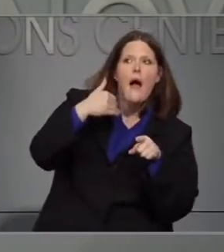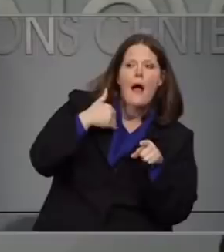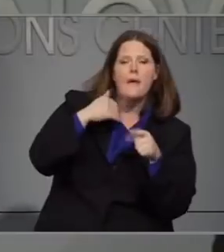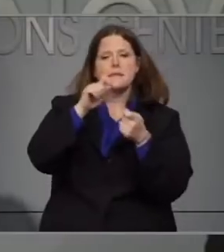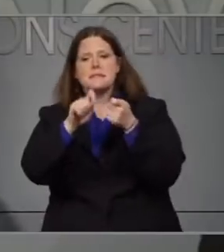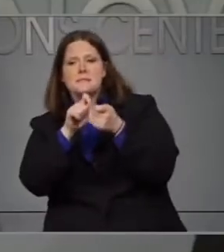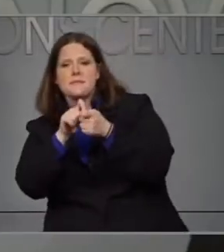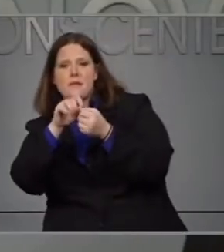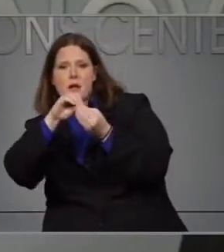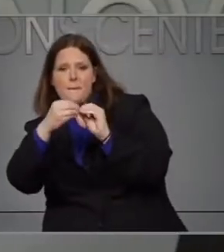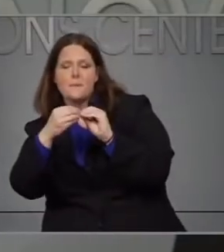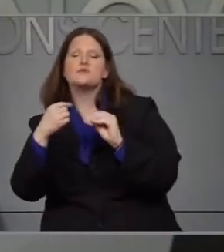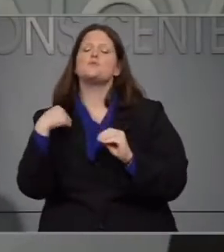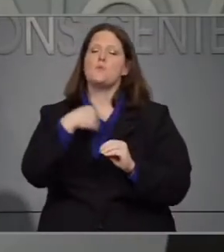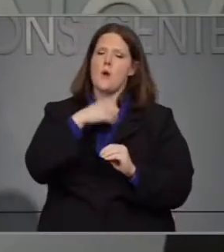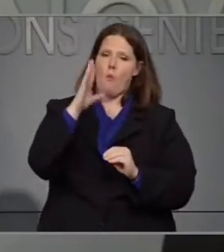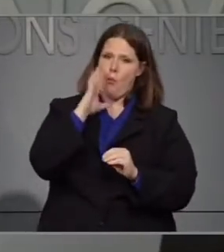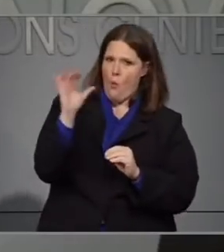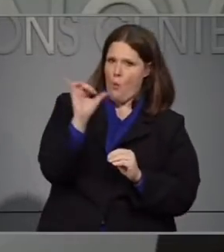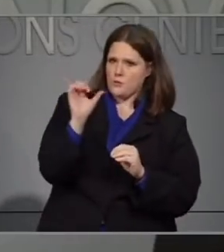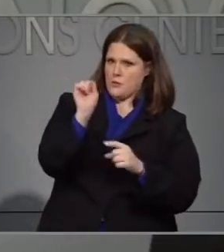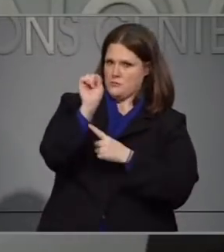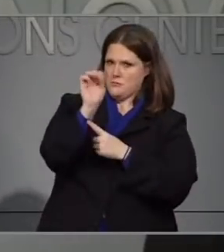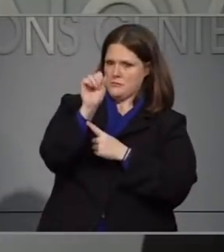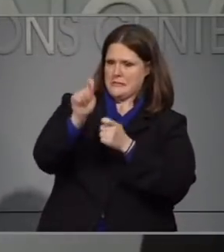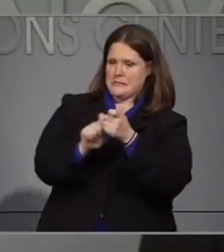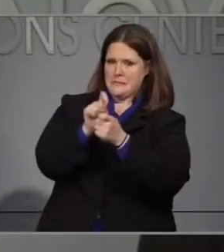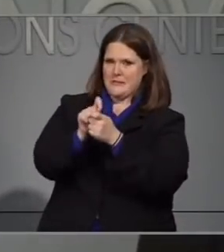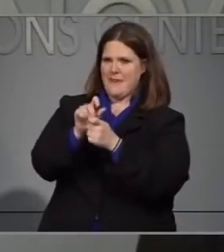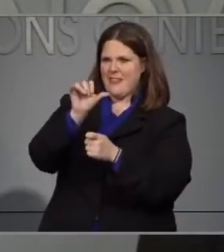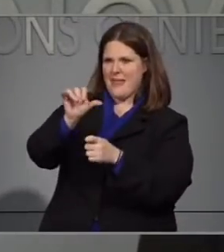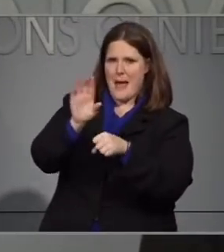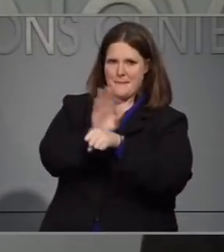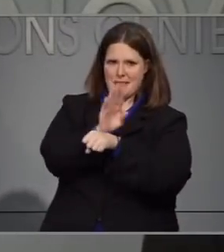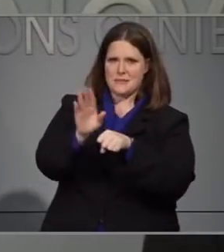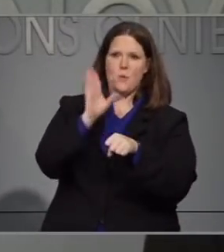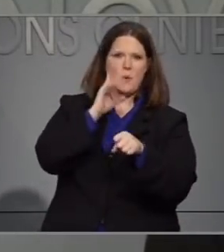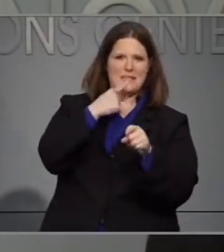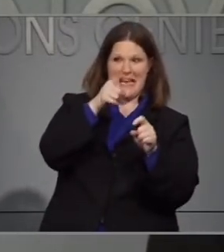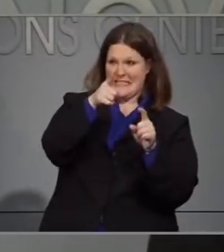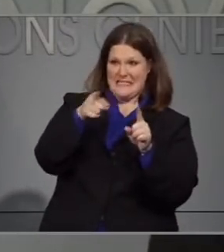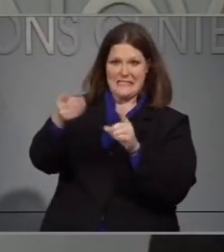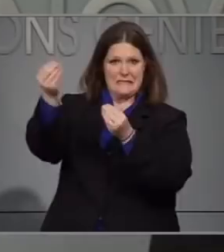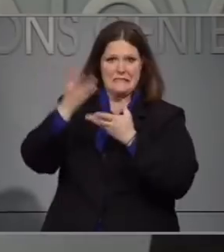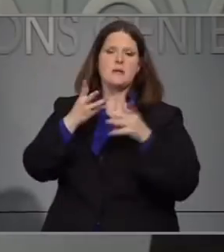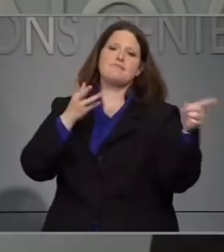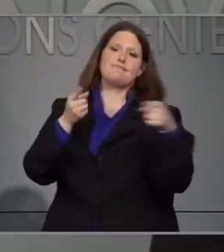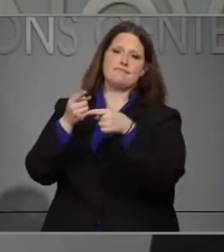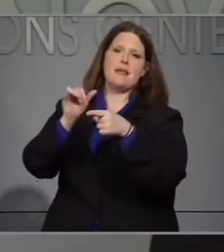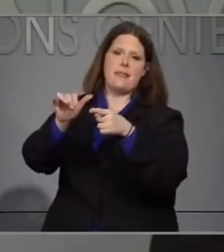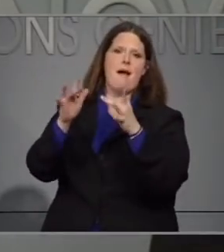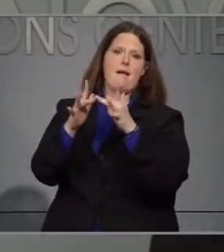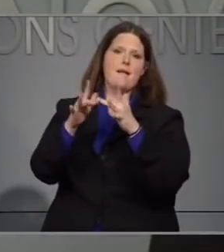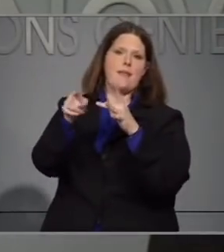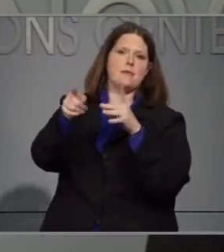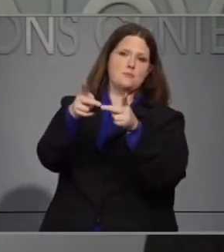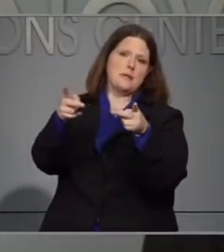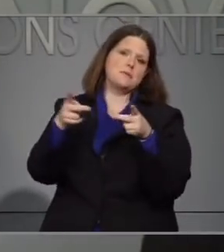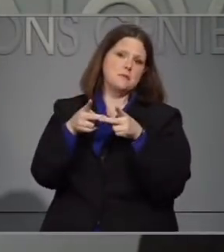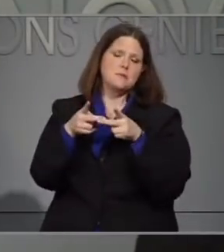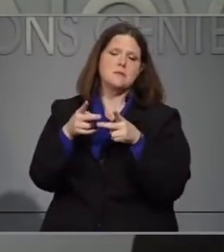also refer specifically to that business when they are required to report to us. In other places where we haven't been